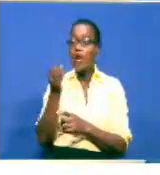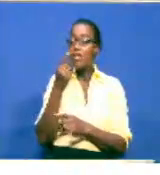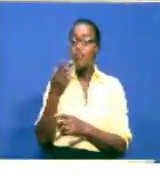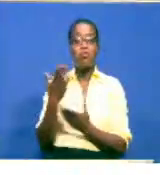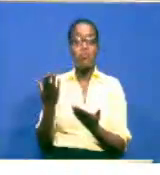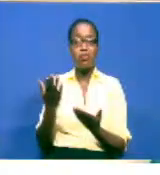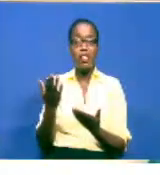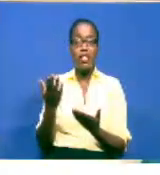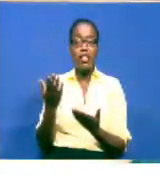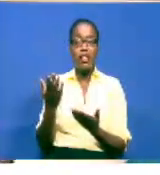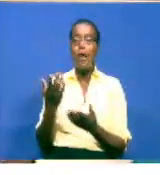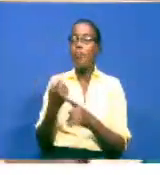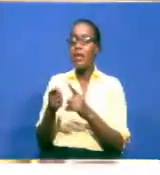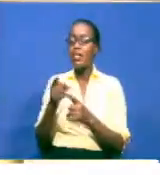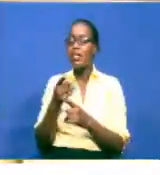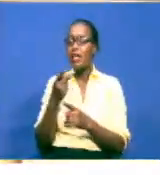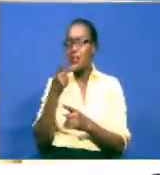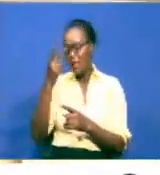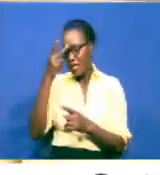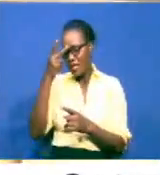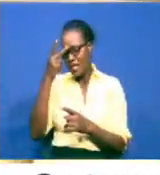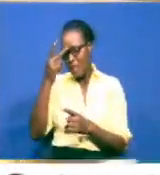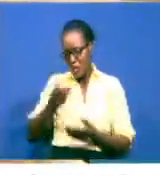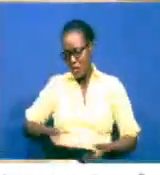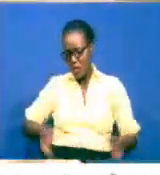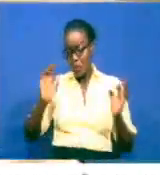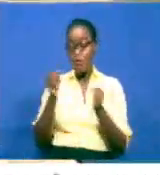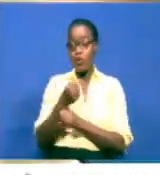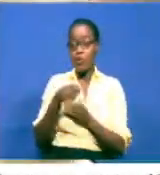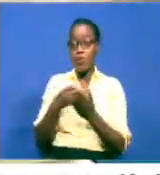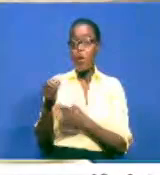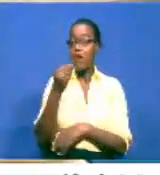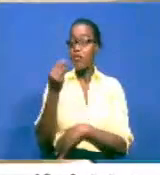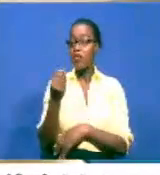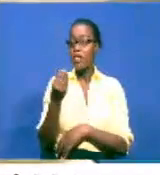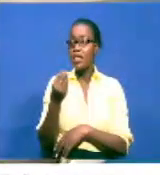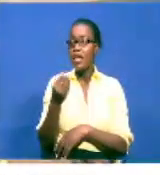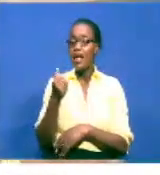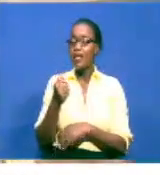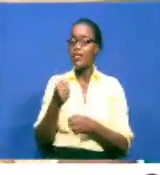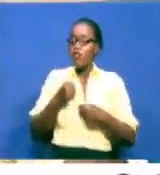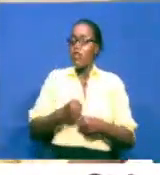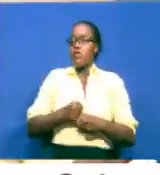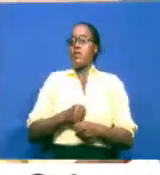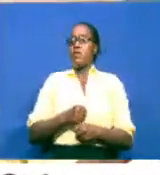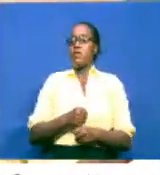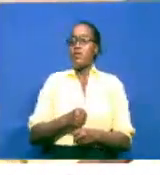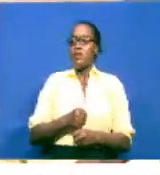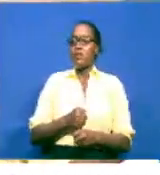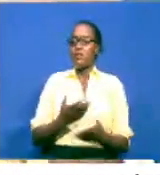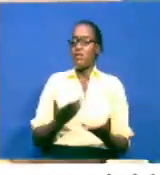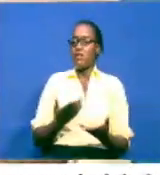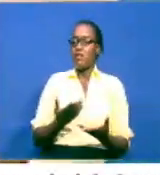the money to buy meals. Now, there are even some children who have fits, you know, they get into seizures. Yes. So you'll find